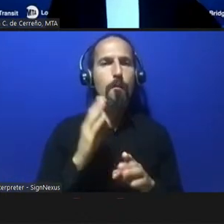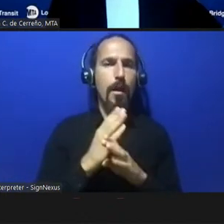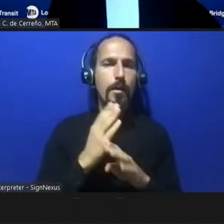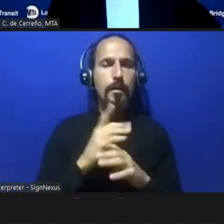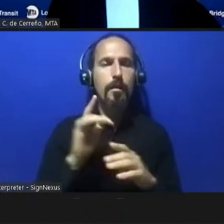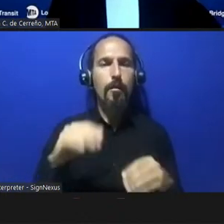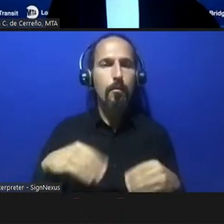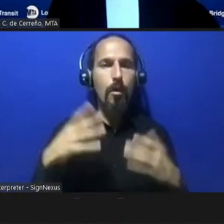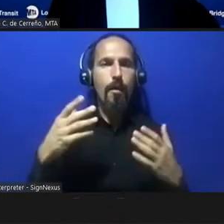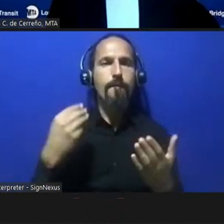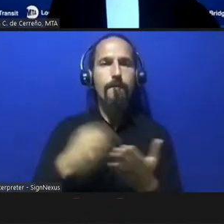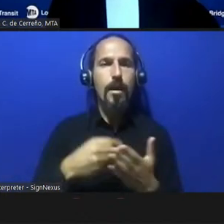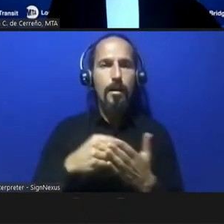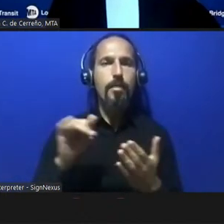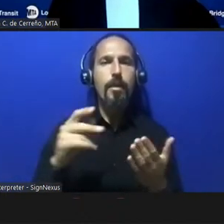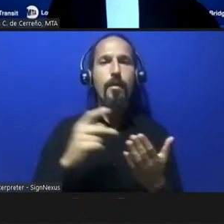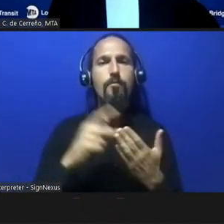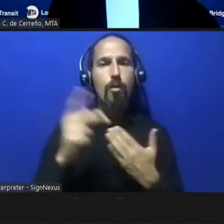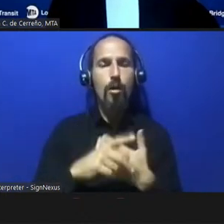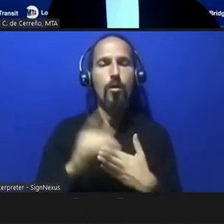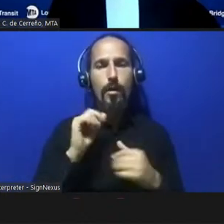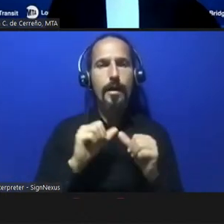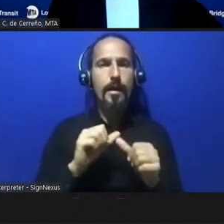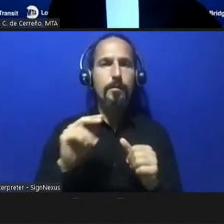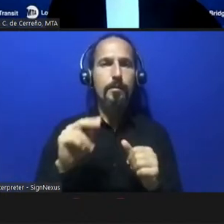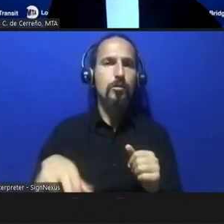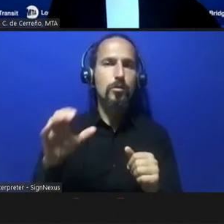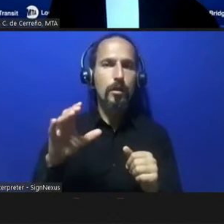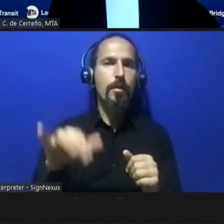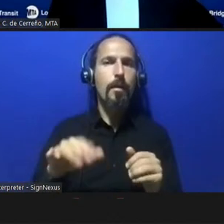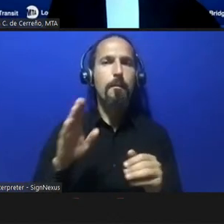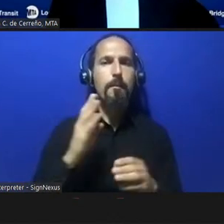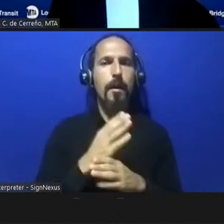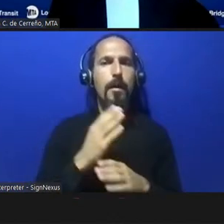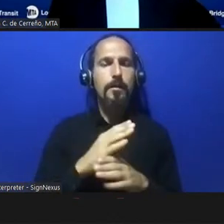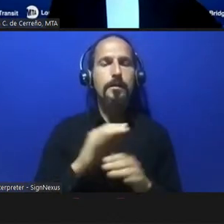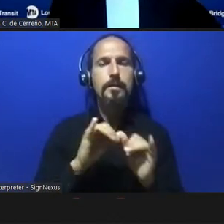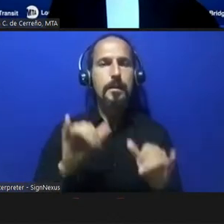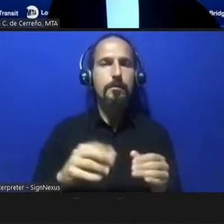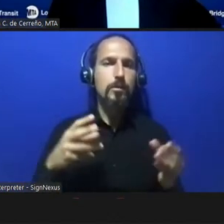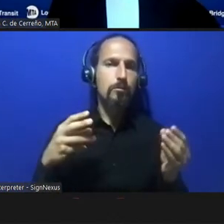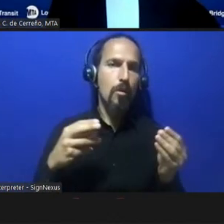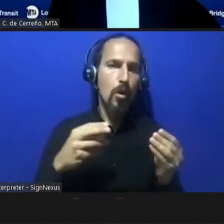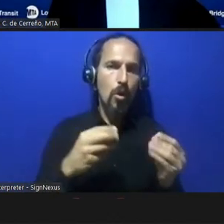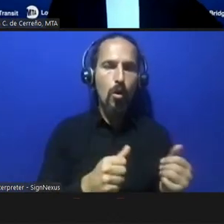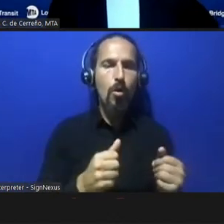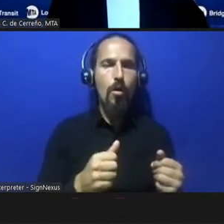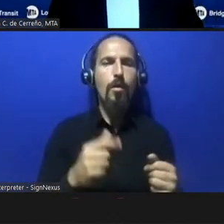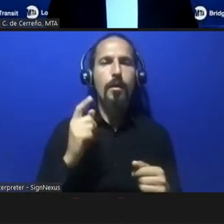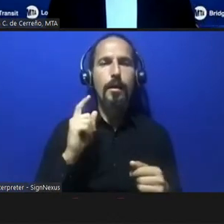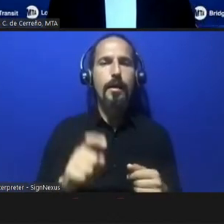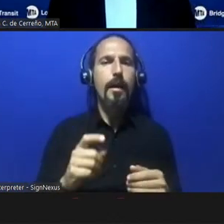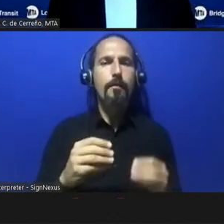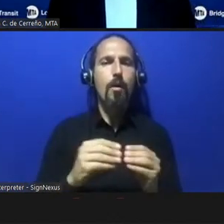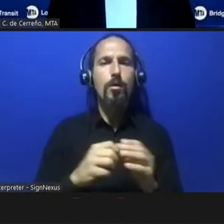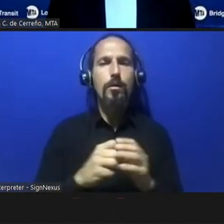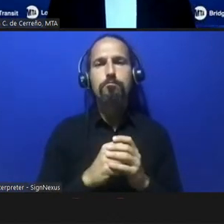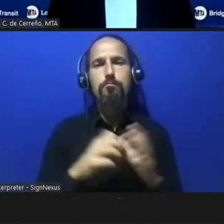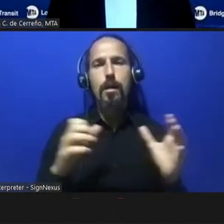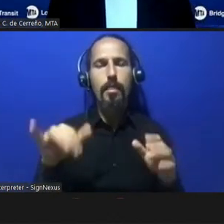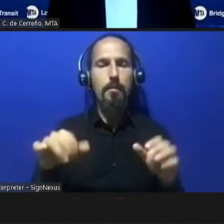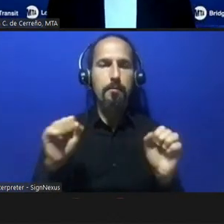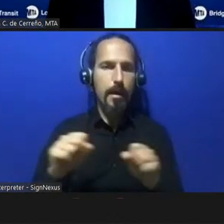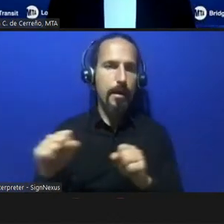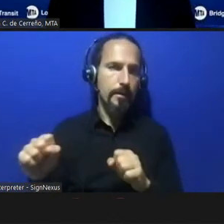providing funds the program will help keep new york city's metro system operating smoothly and give it money to expand capacity it is